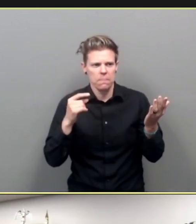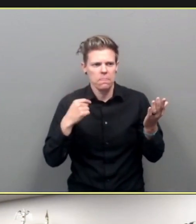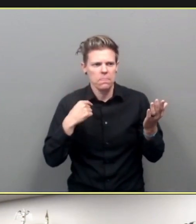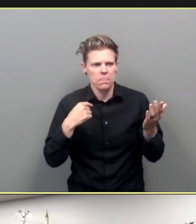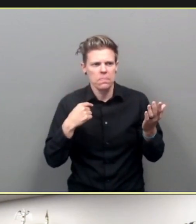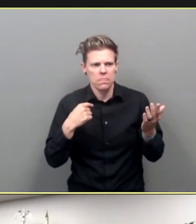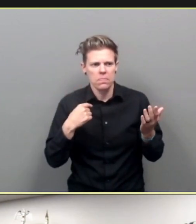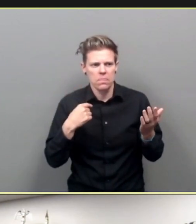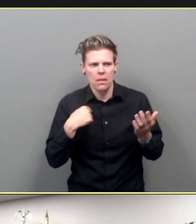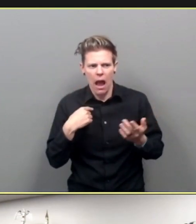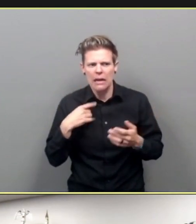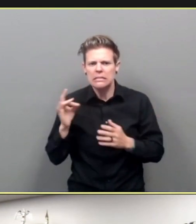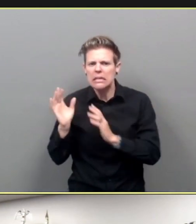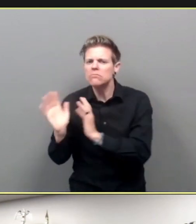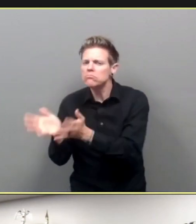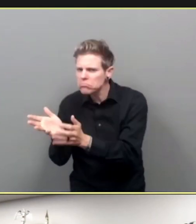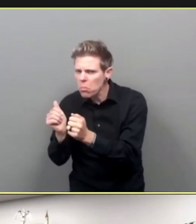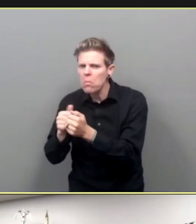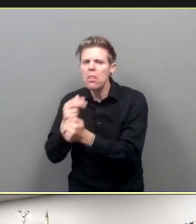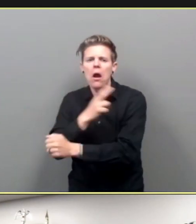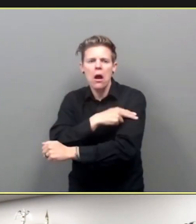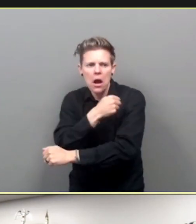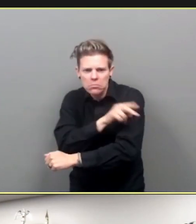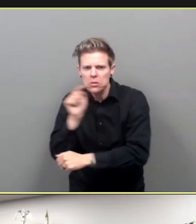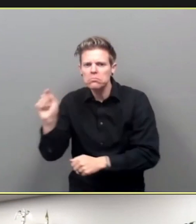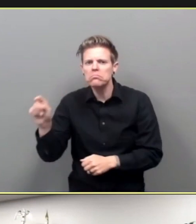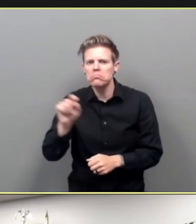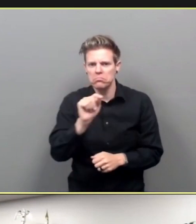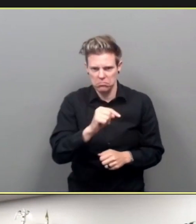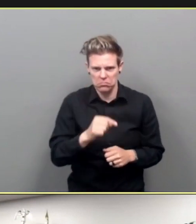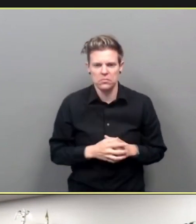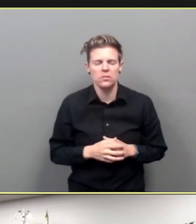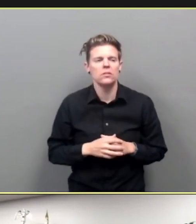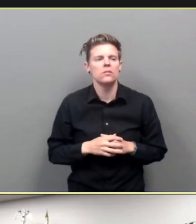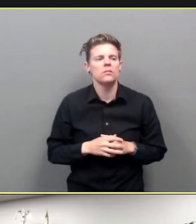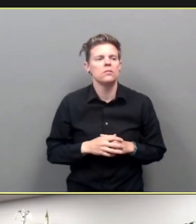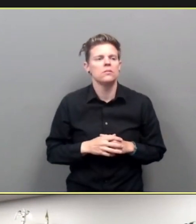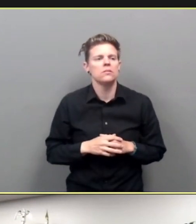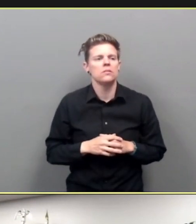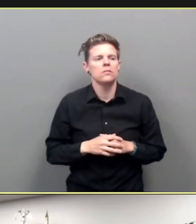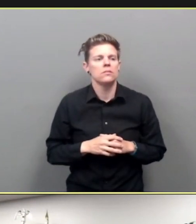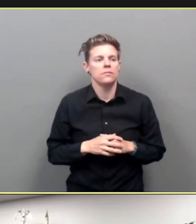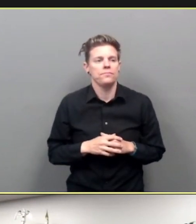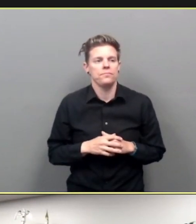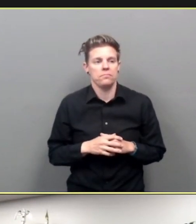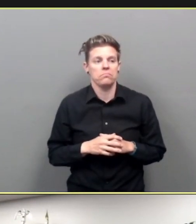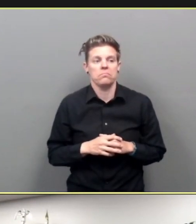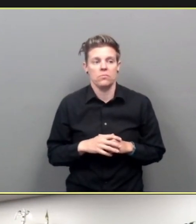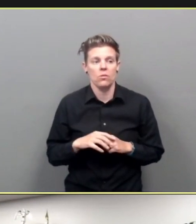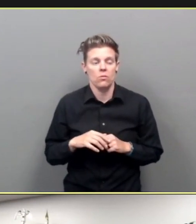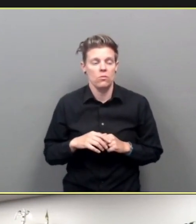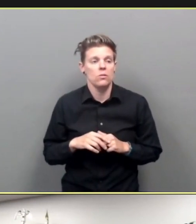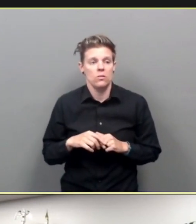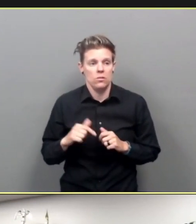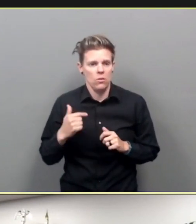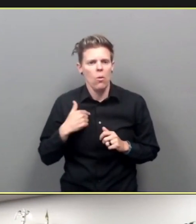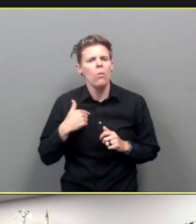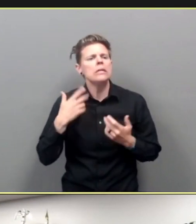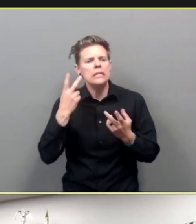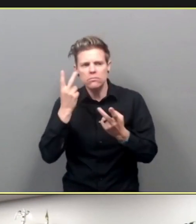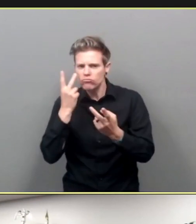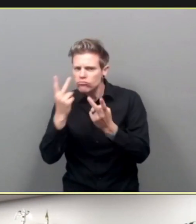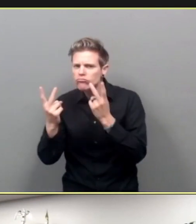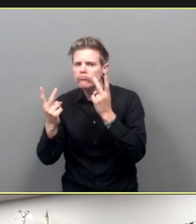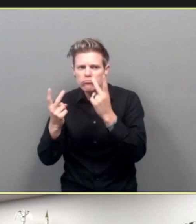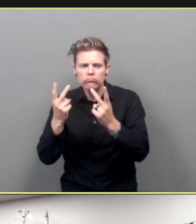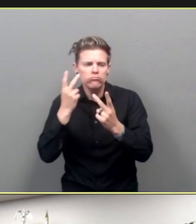to stay up to speed on this. What we're seeing in large part is an initial level